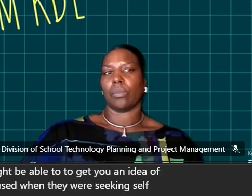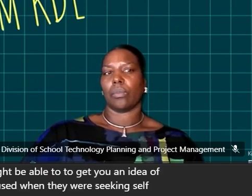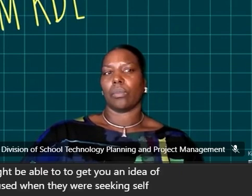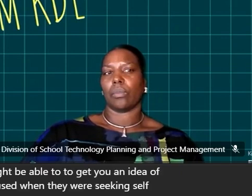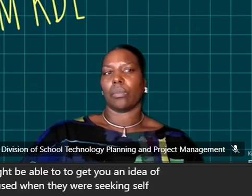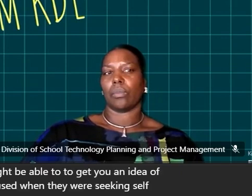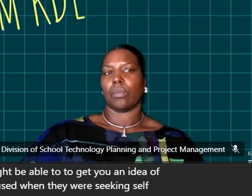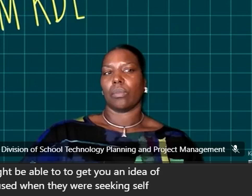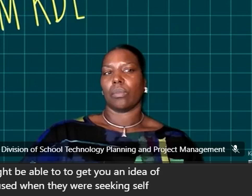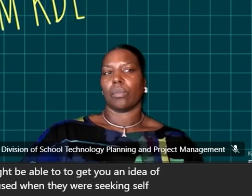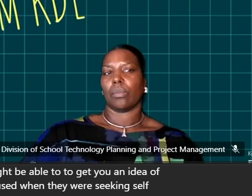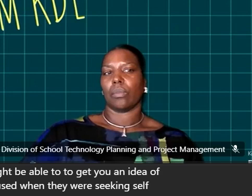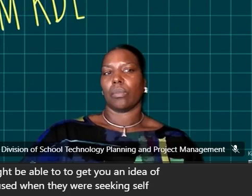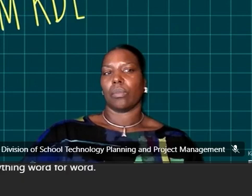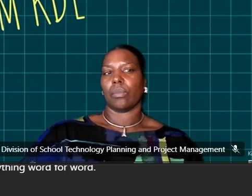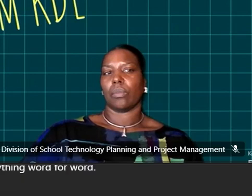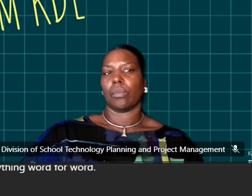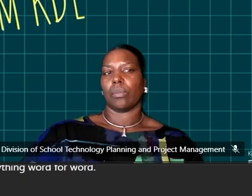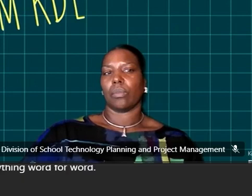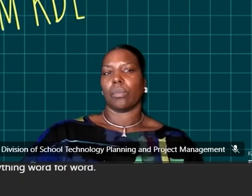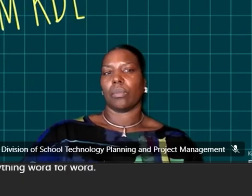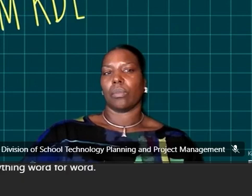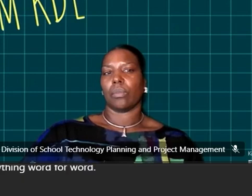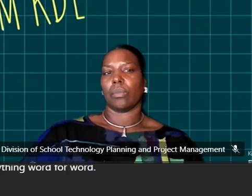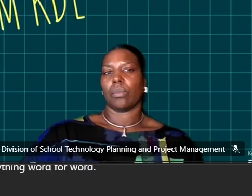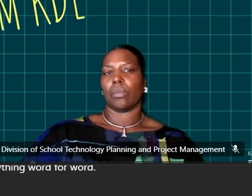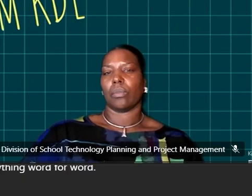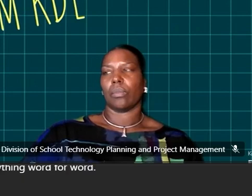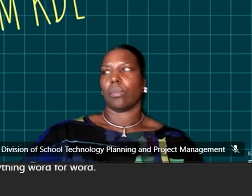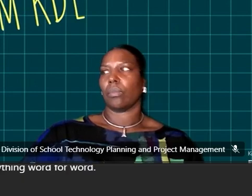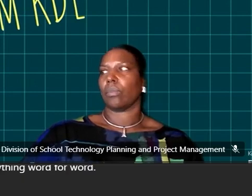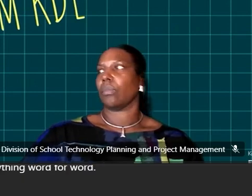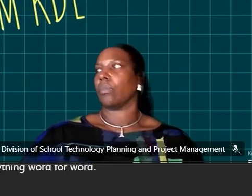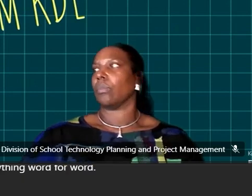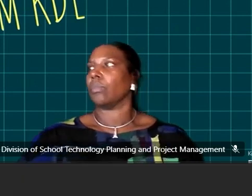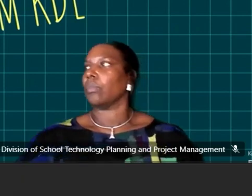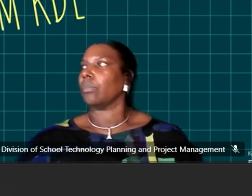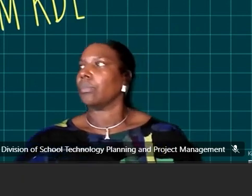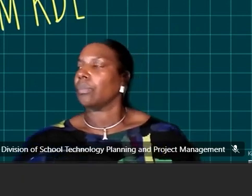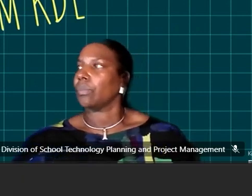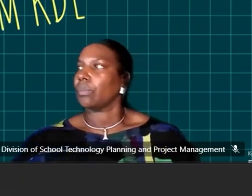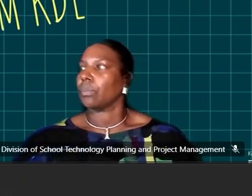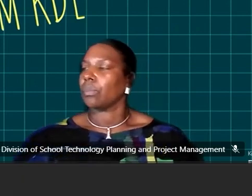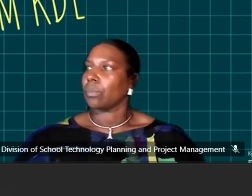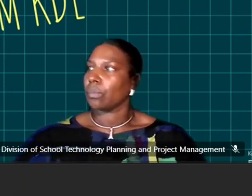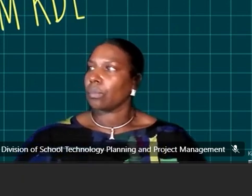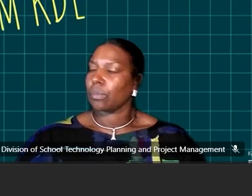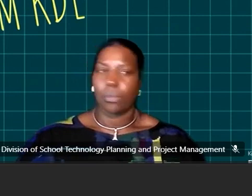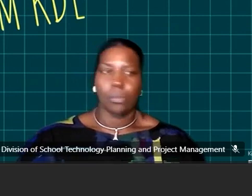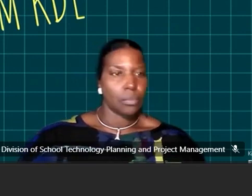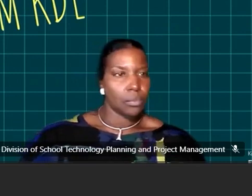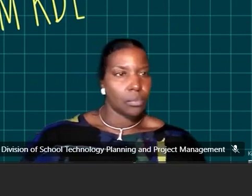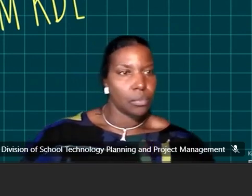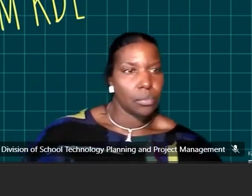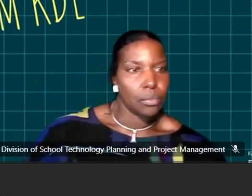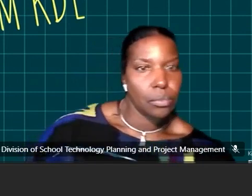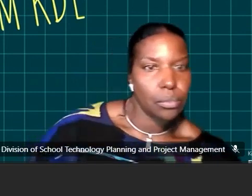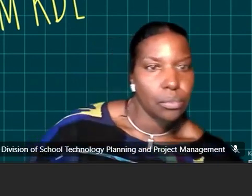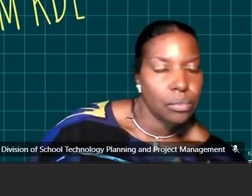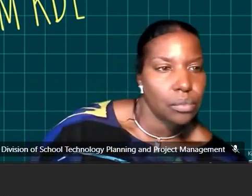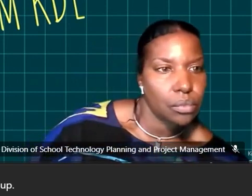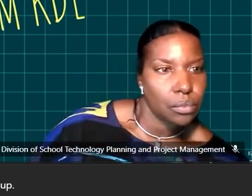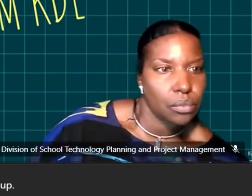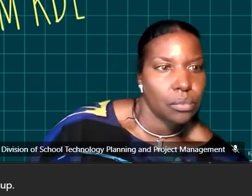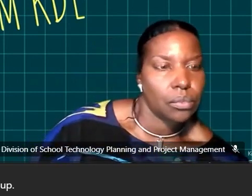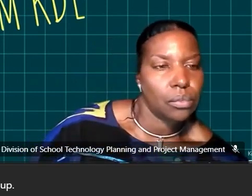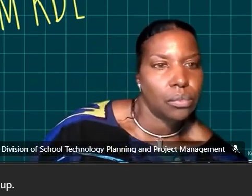copy anything word for word. Obviously, your circumstances differ. I've seen people put, Google map drawings of the